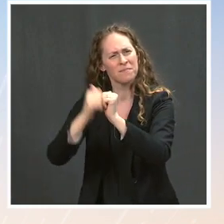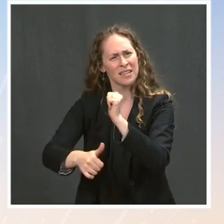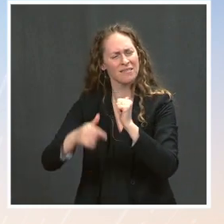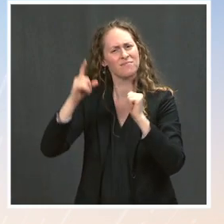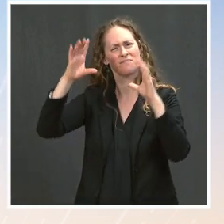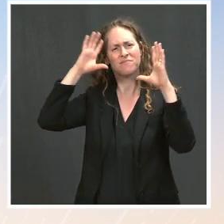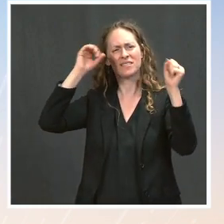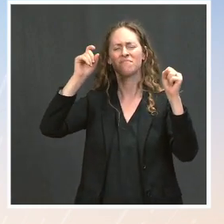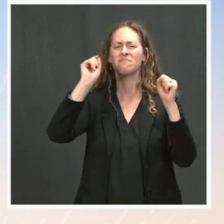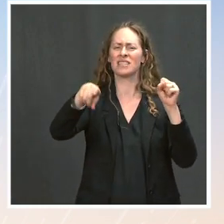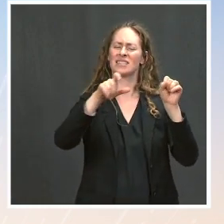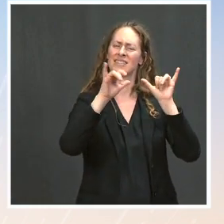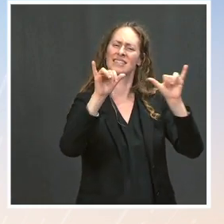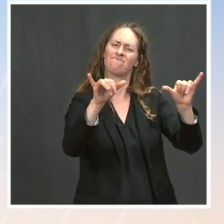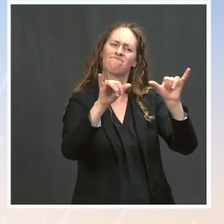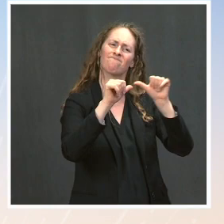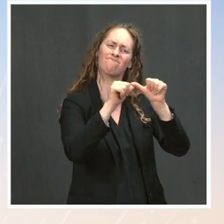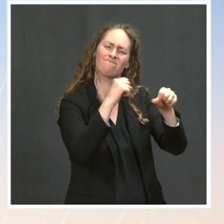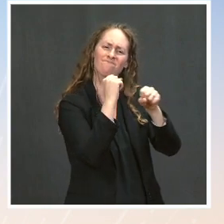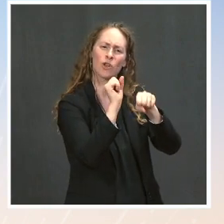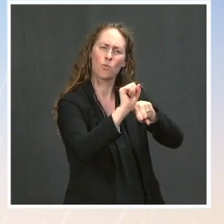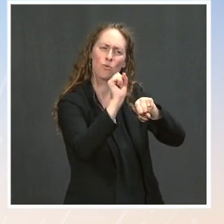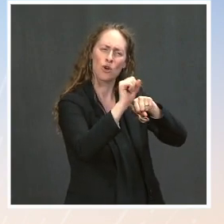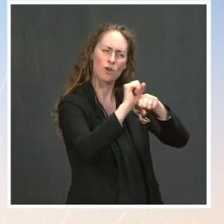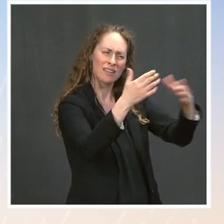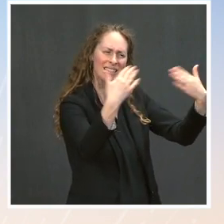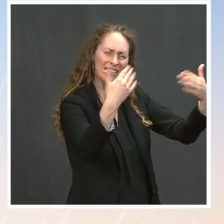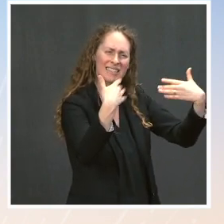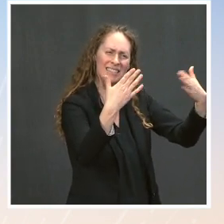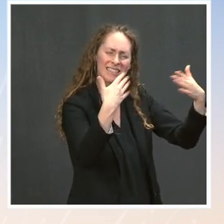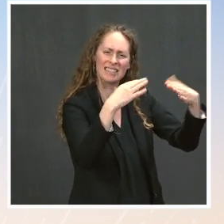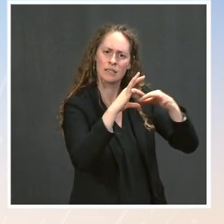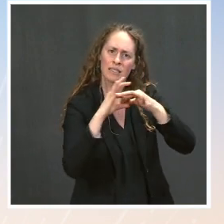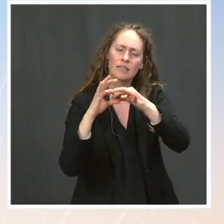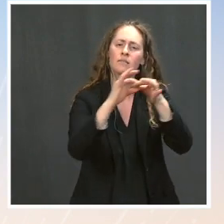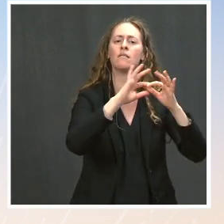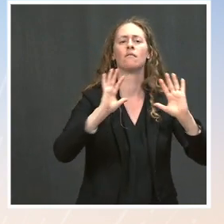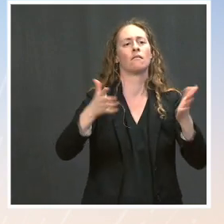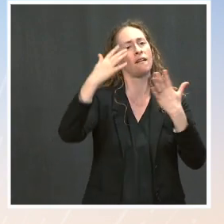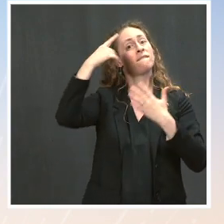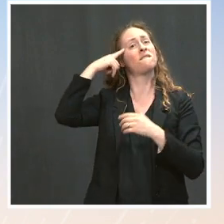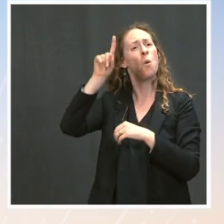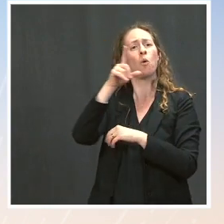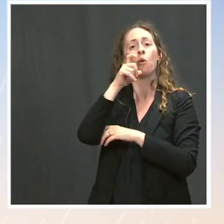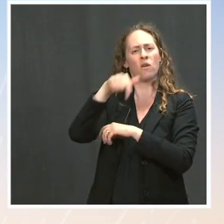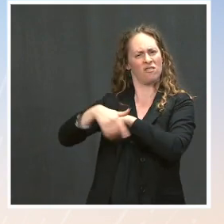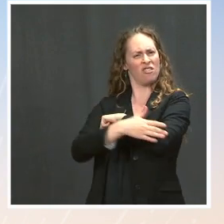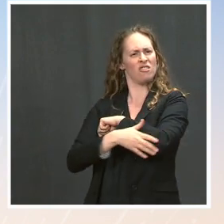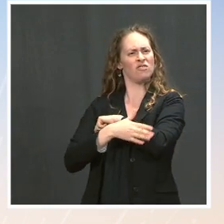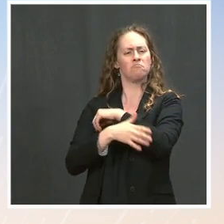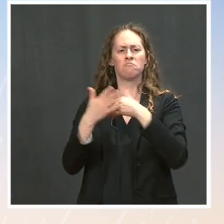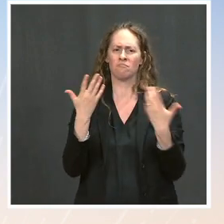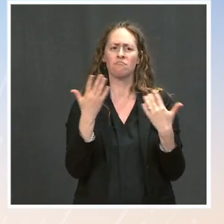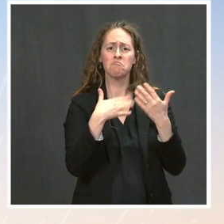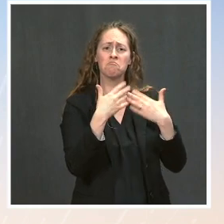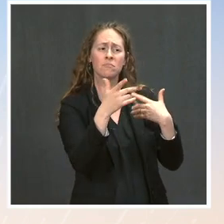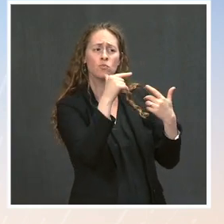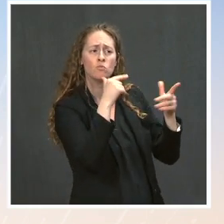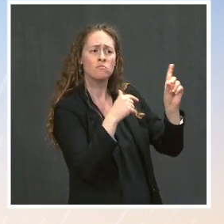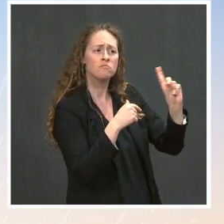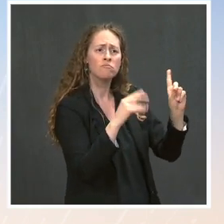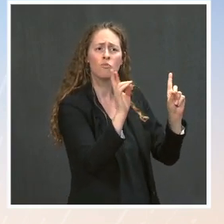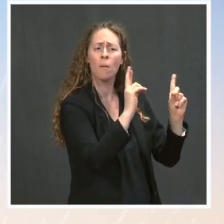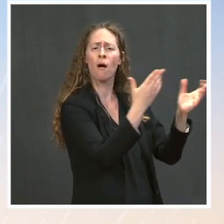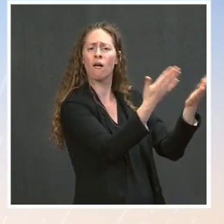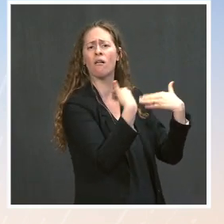work at bringing the country together. And he will always be open to bipartisanship. He will always have an open door in the Oval Office